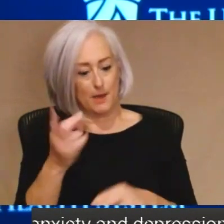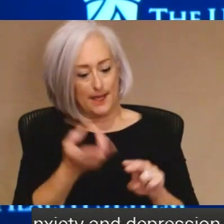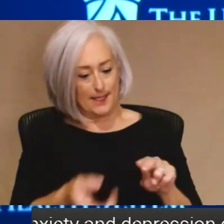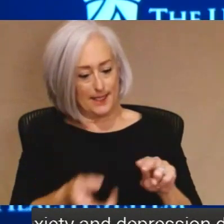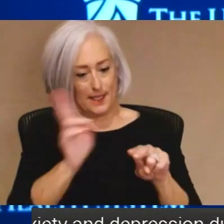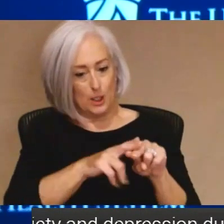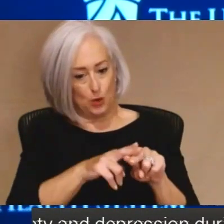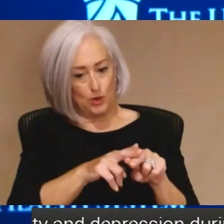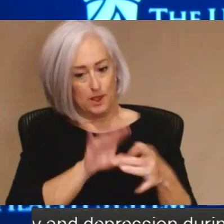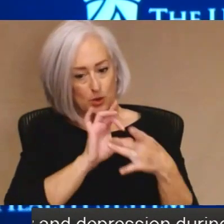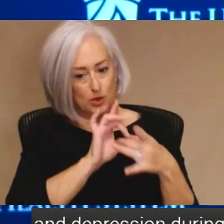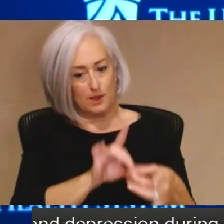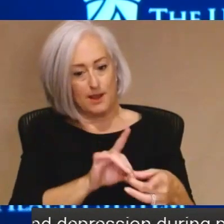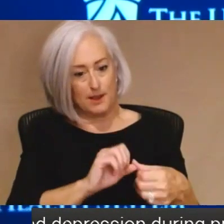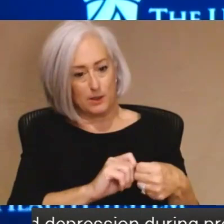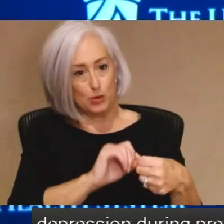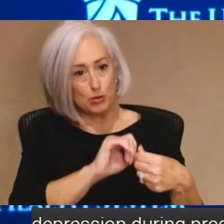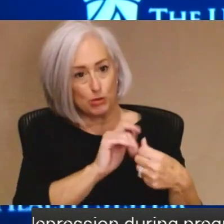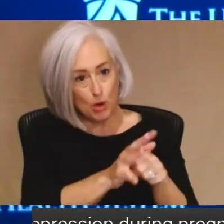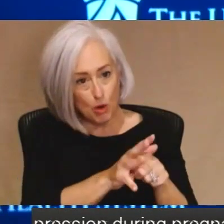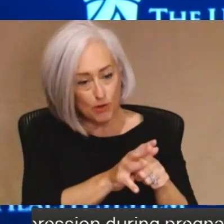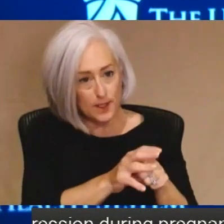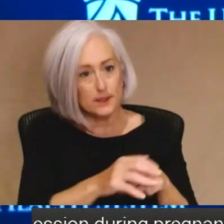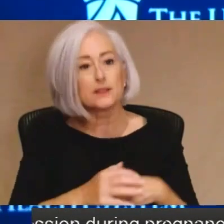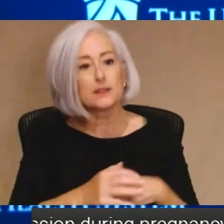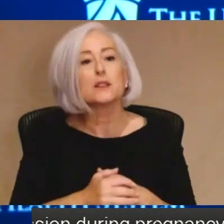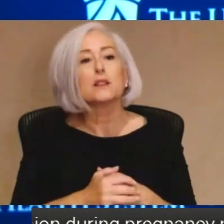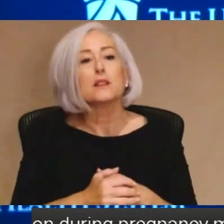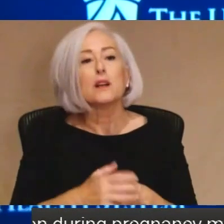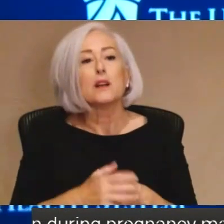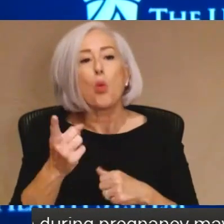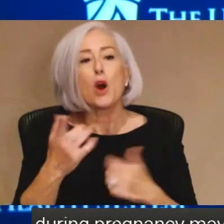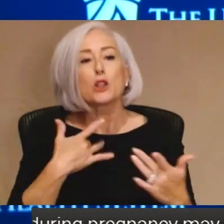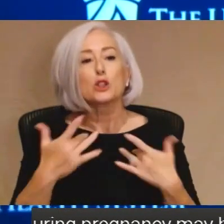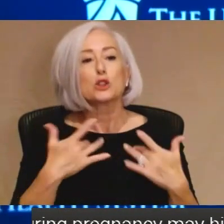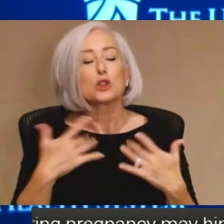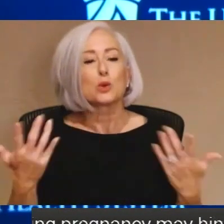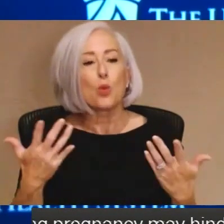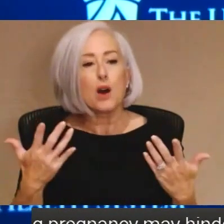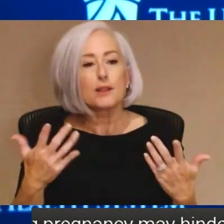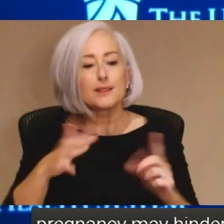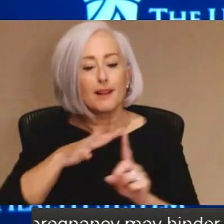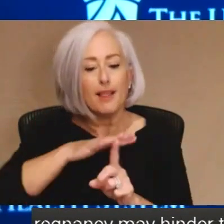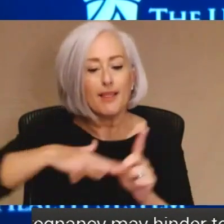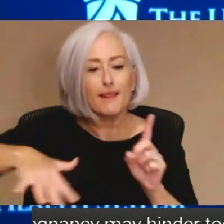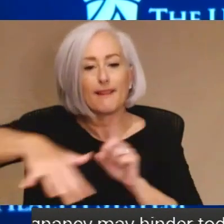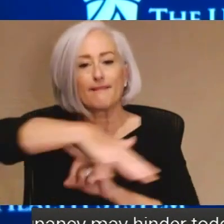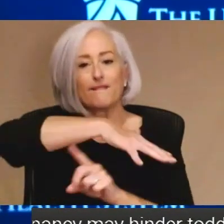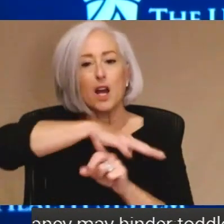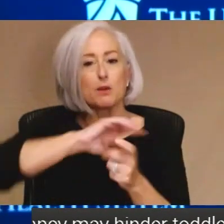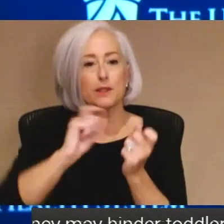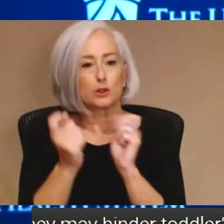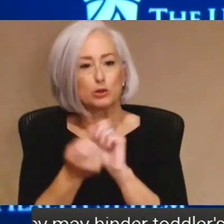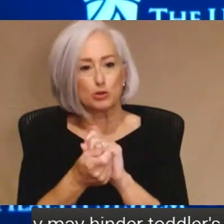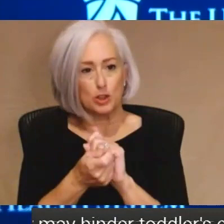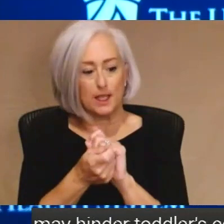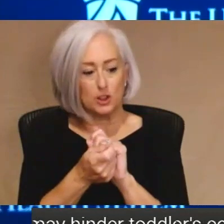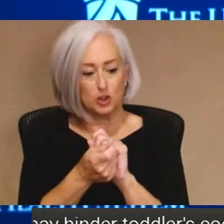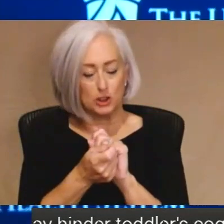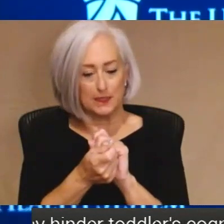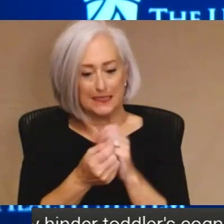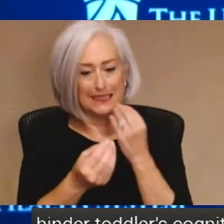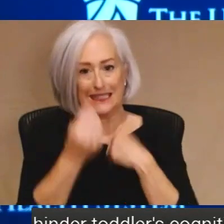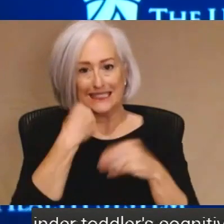not, the one that we're really concerned about is more those environmental changes, those diet changes that have happened during the pandemic,